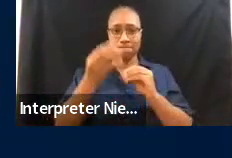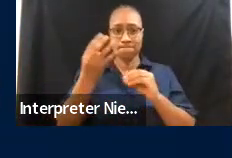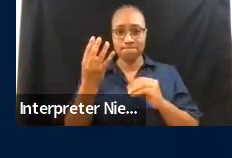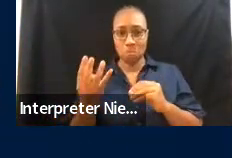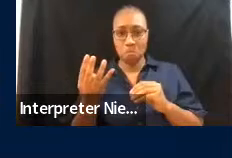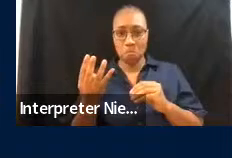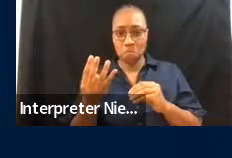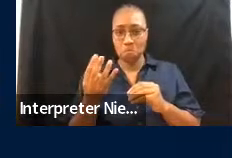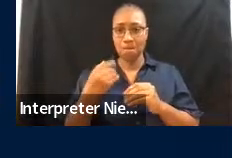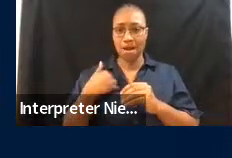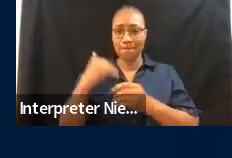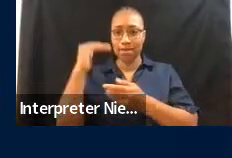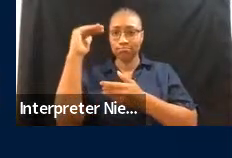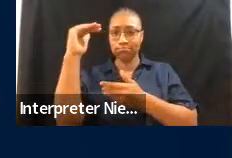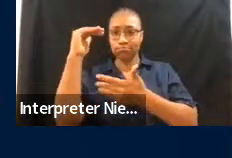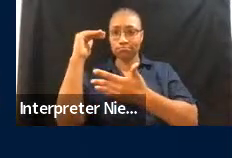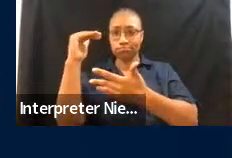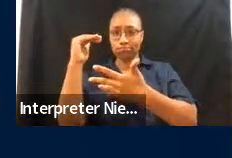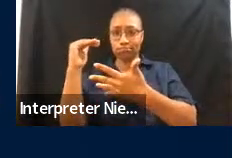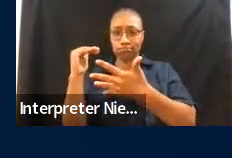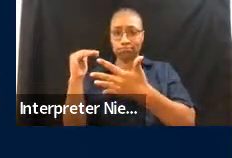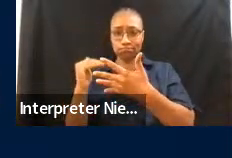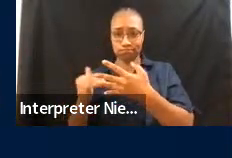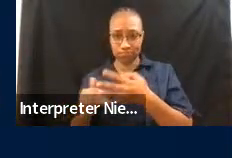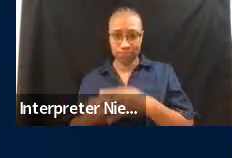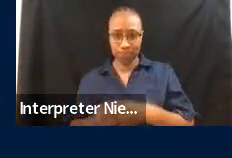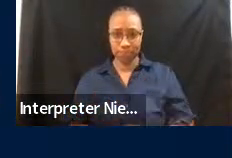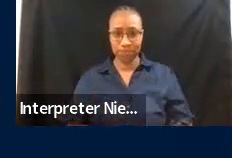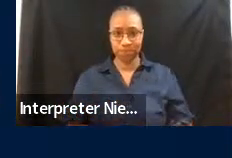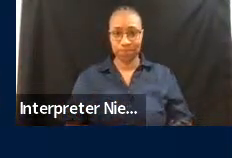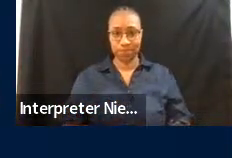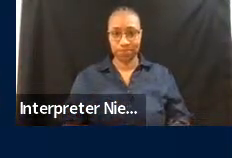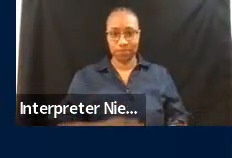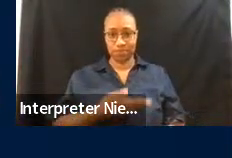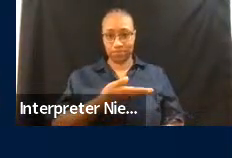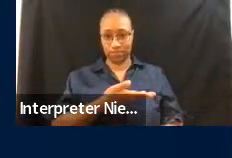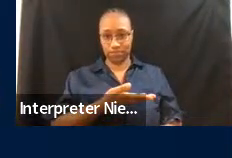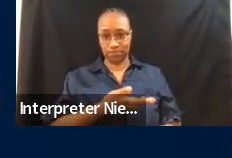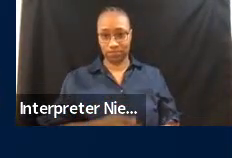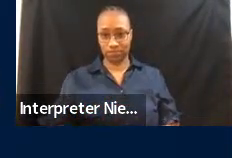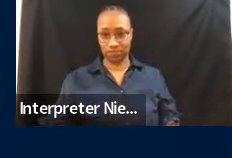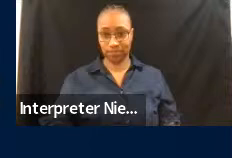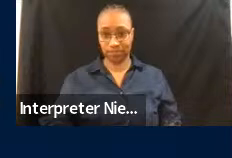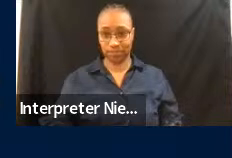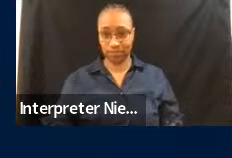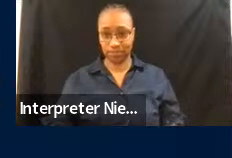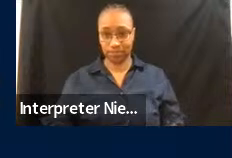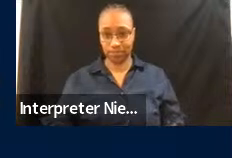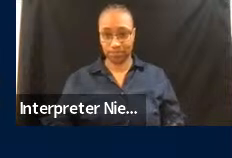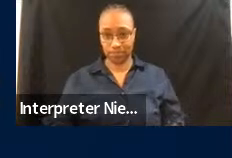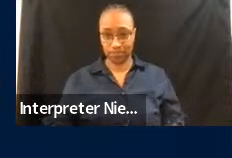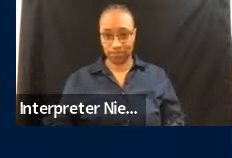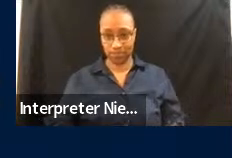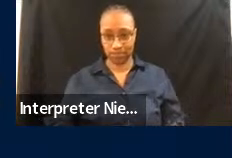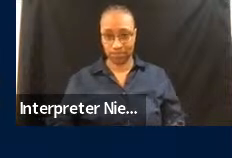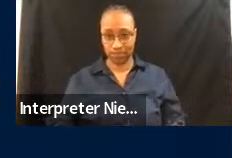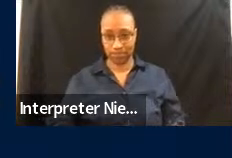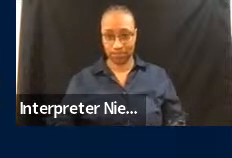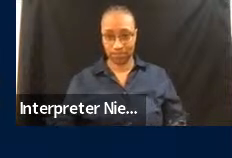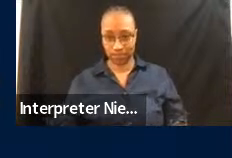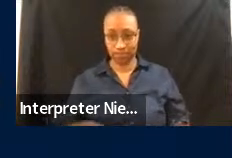Okay, so the medical diagnostic accessibility standards were developed to ensure that equipment used